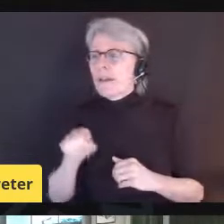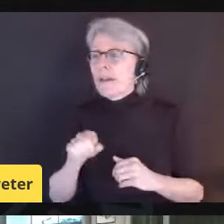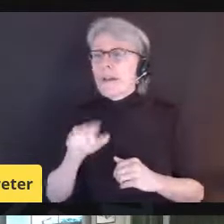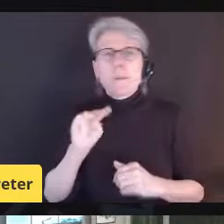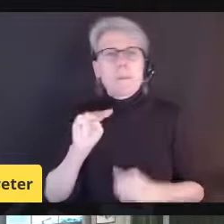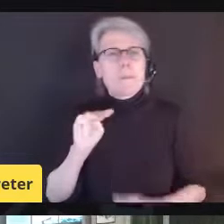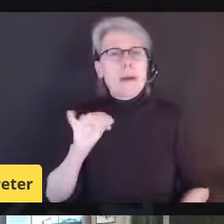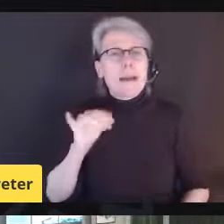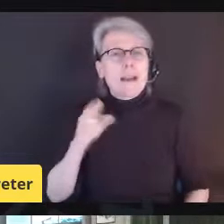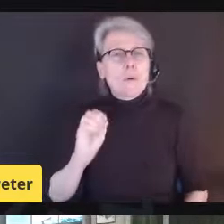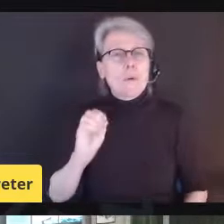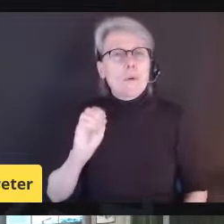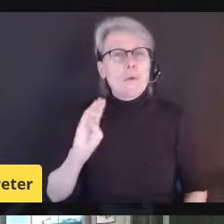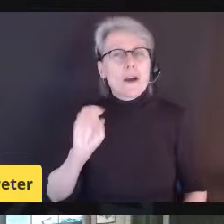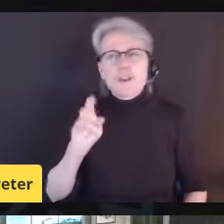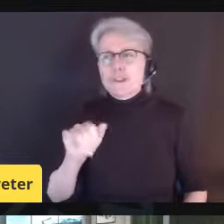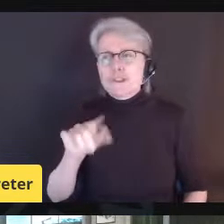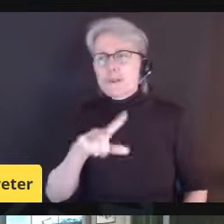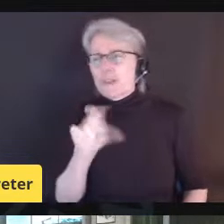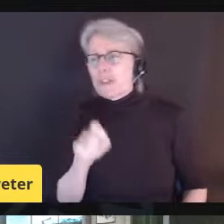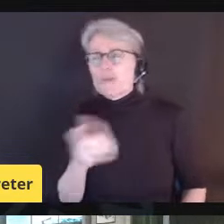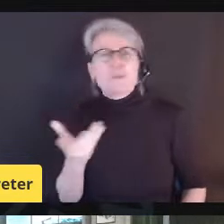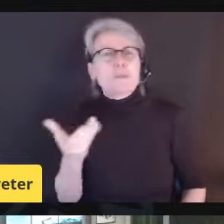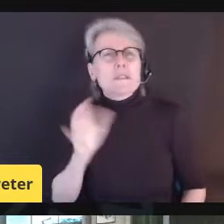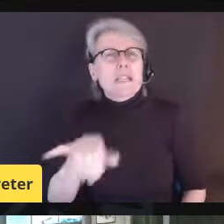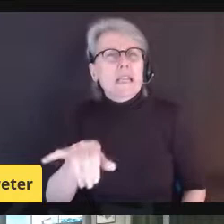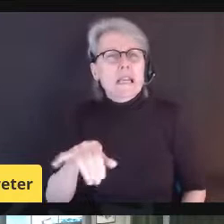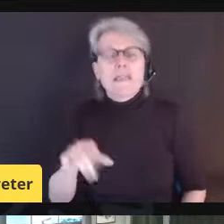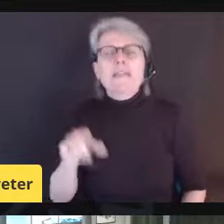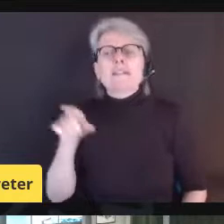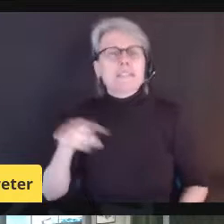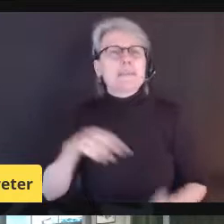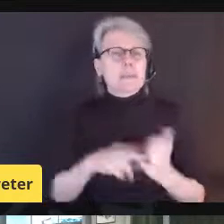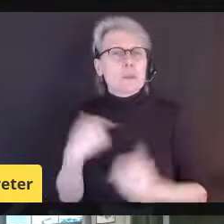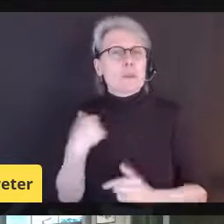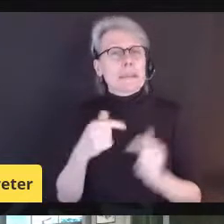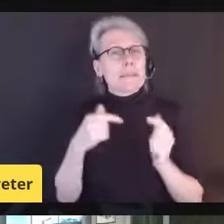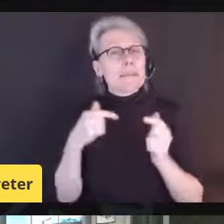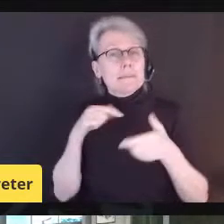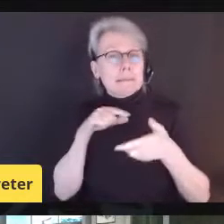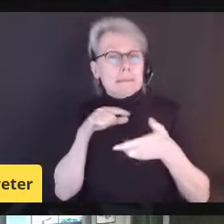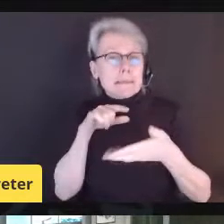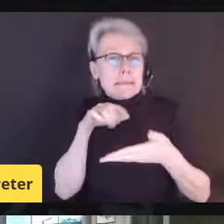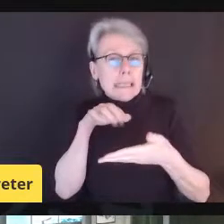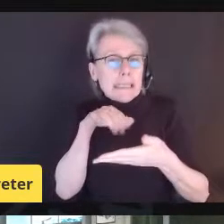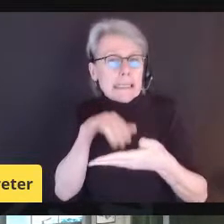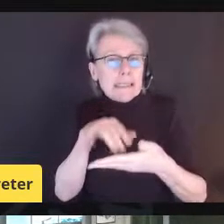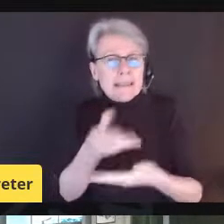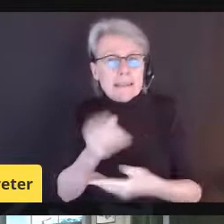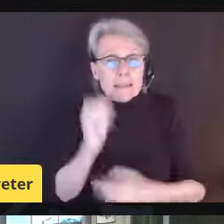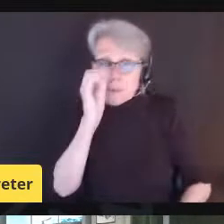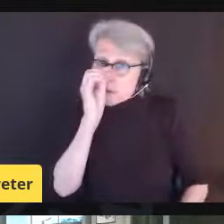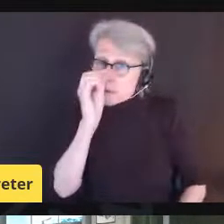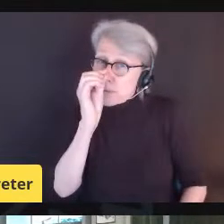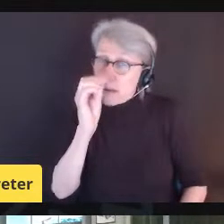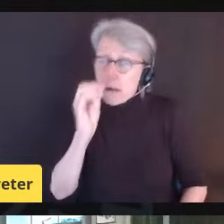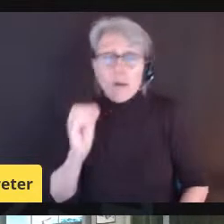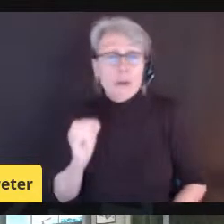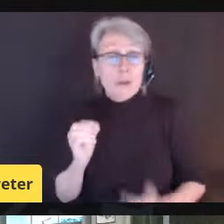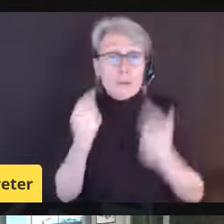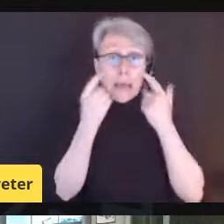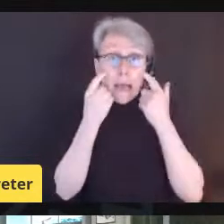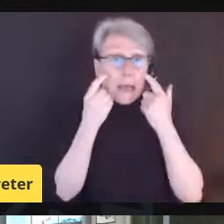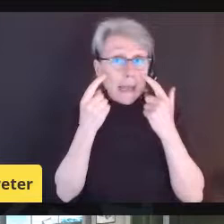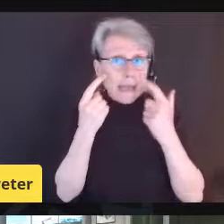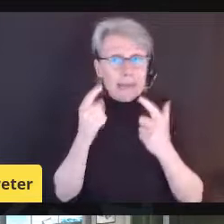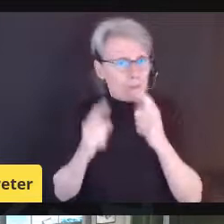microbiology? So microbiology is the study of things that are too small to be seen with like your eye. So you have to use